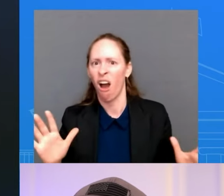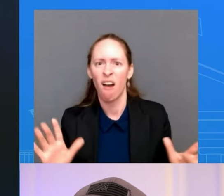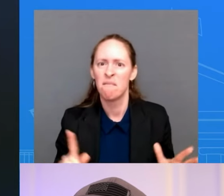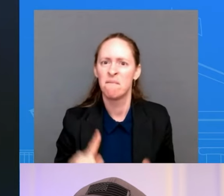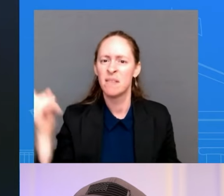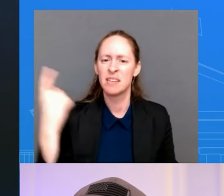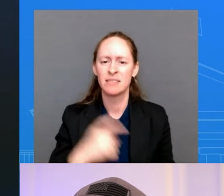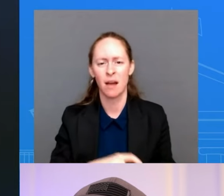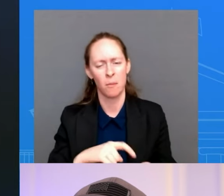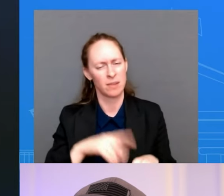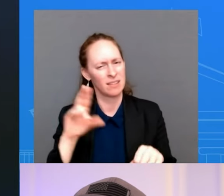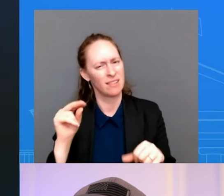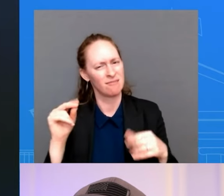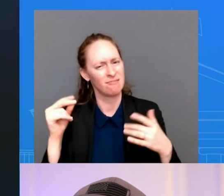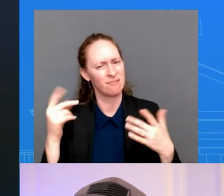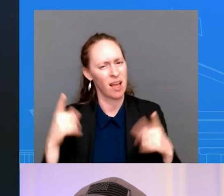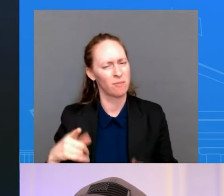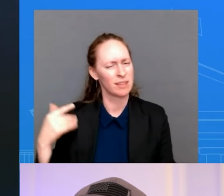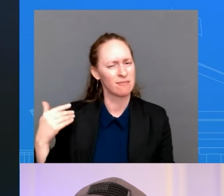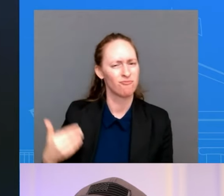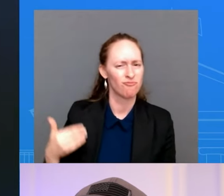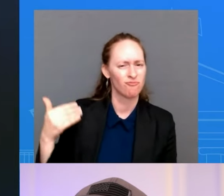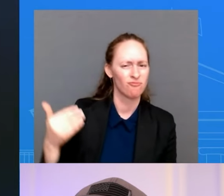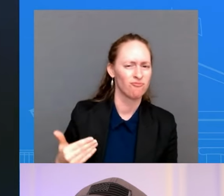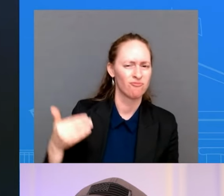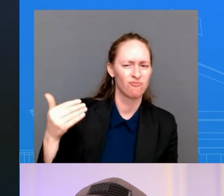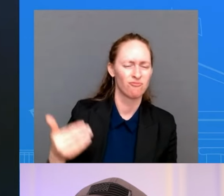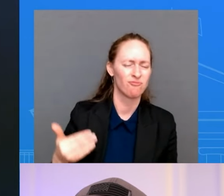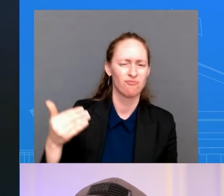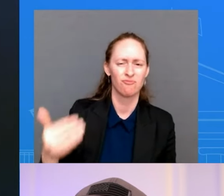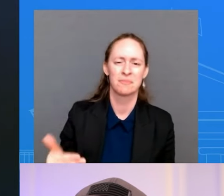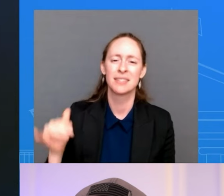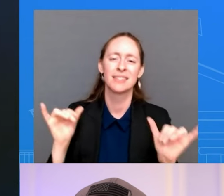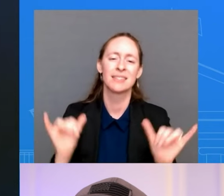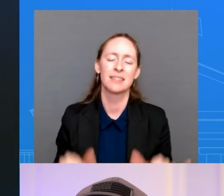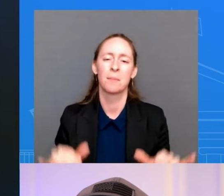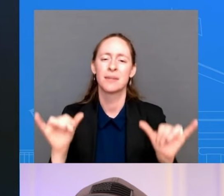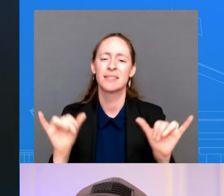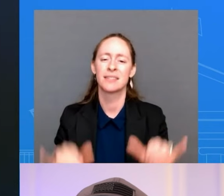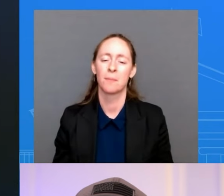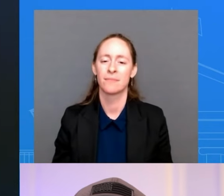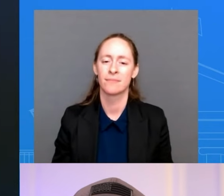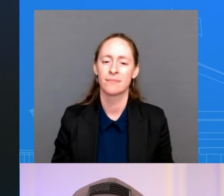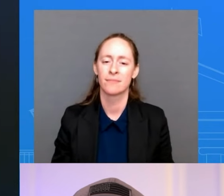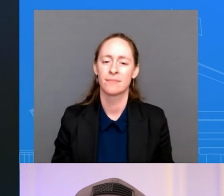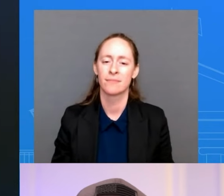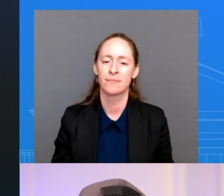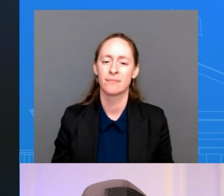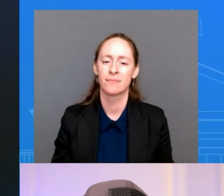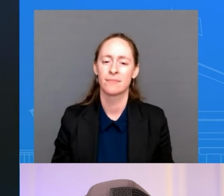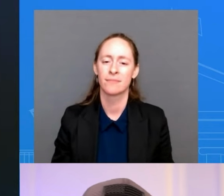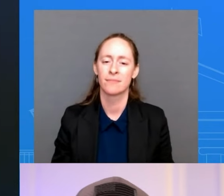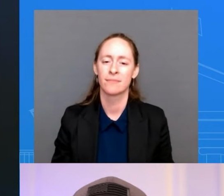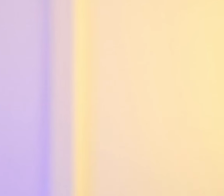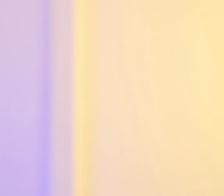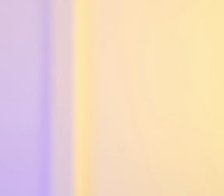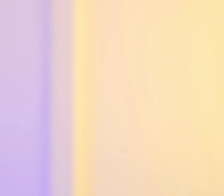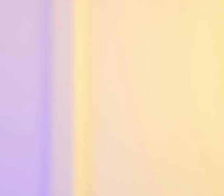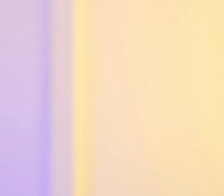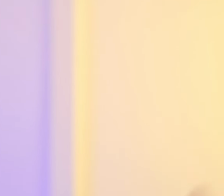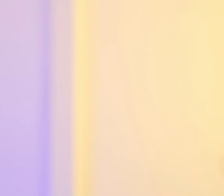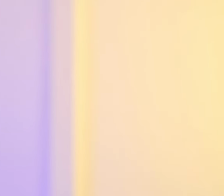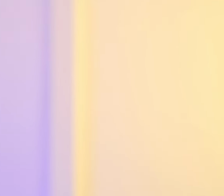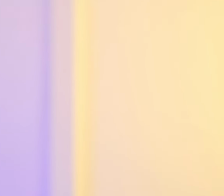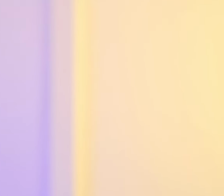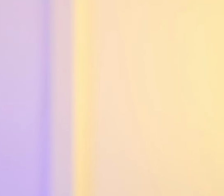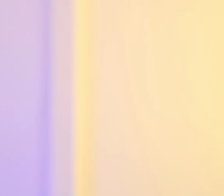And so, again, nothing has changed. And the president has made that very, very clear. I mean, he hasn't really made it that clear, right?